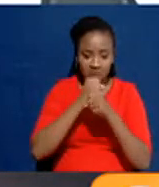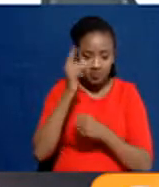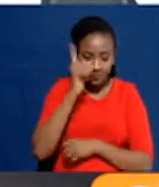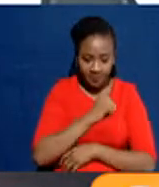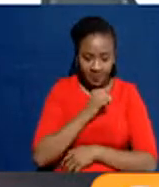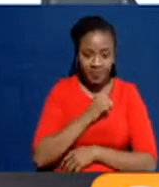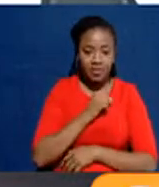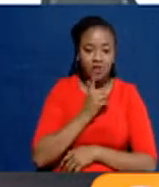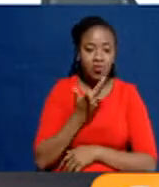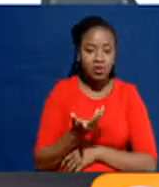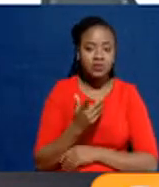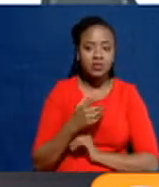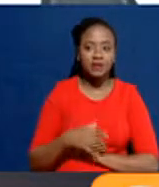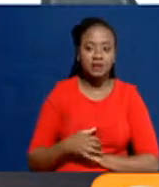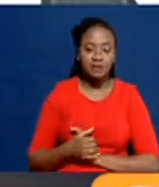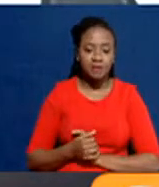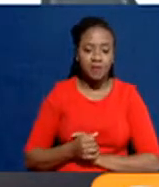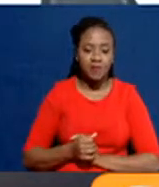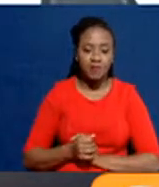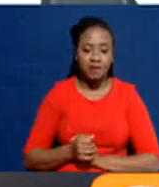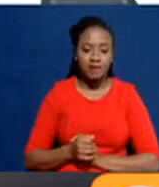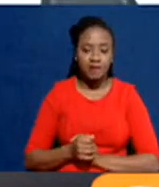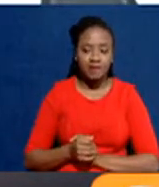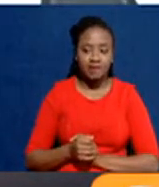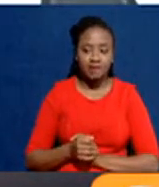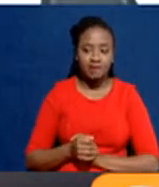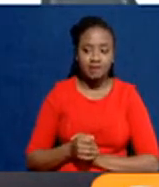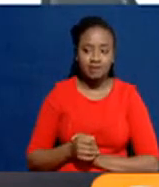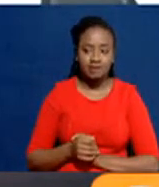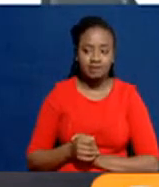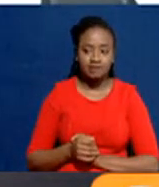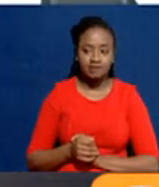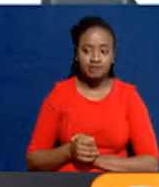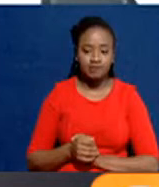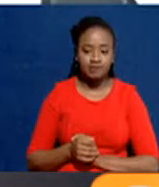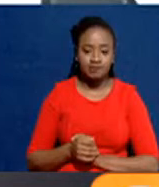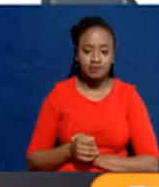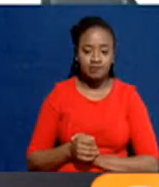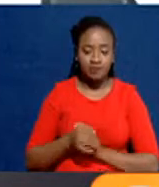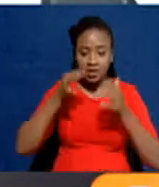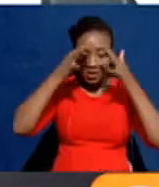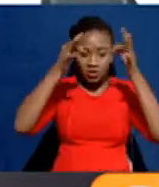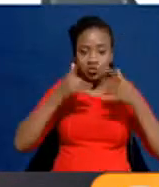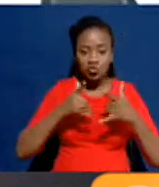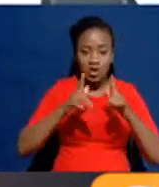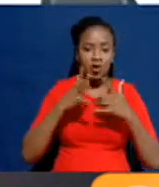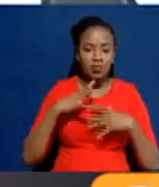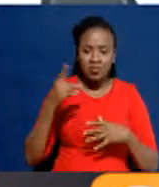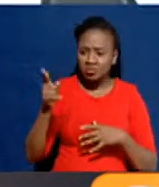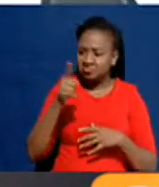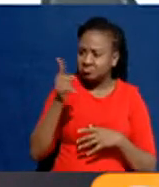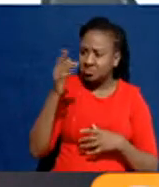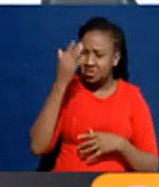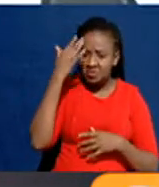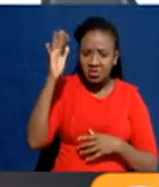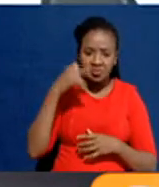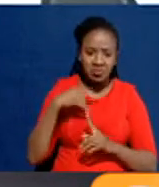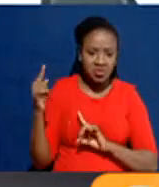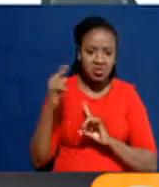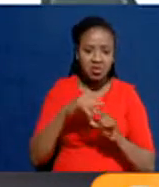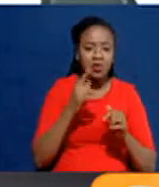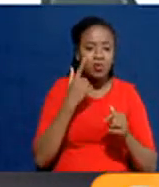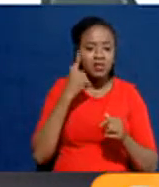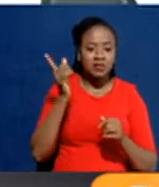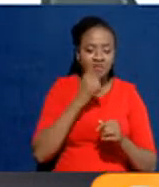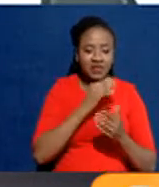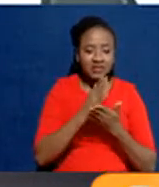the decision to allow what are known as strangers in cabinet. So we saw advisors who took the oath of